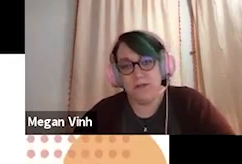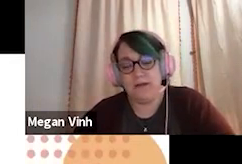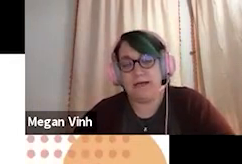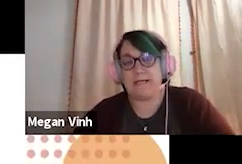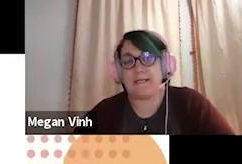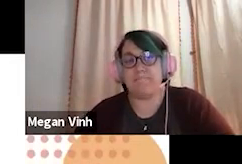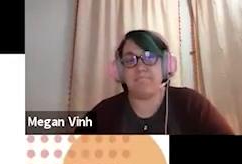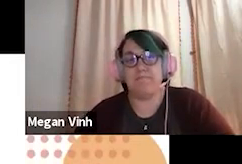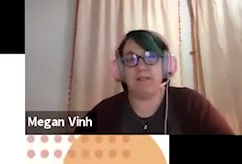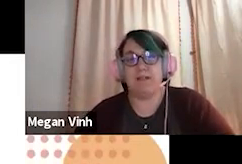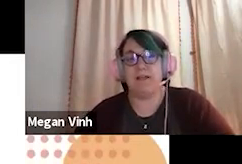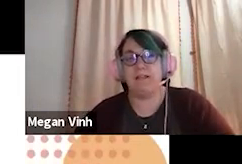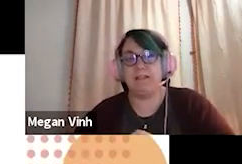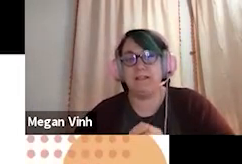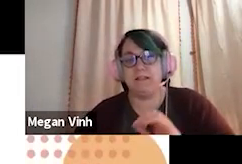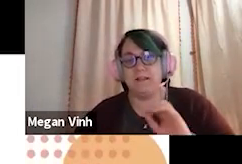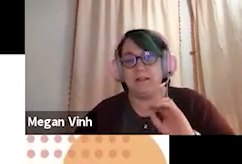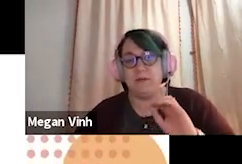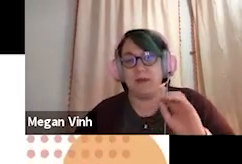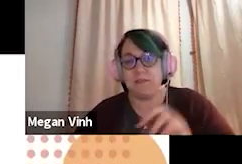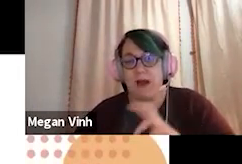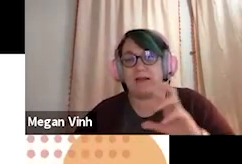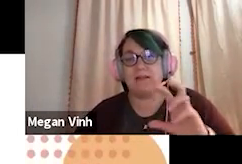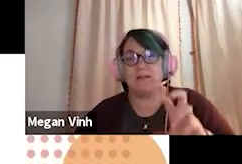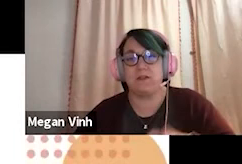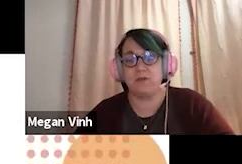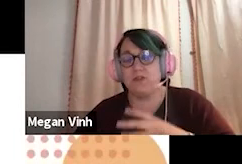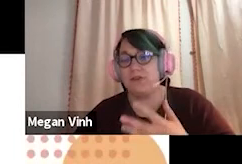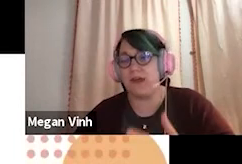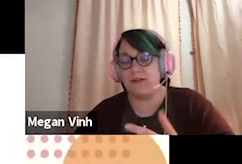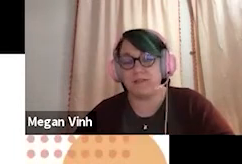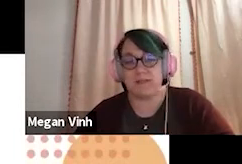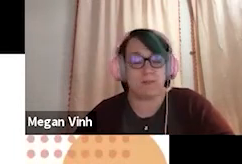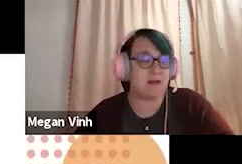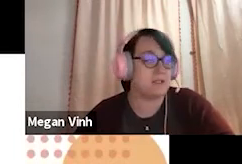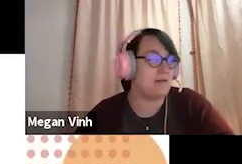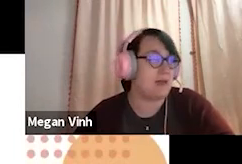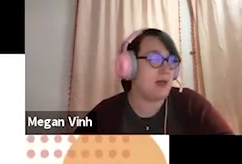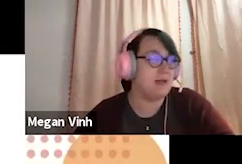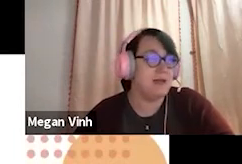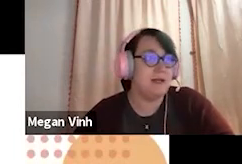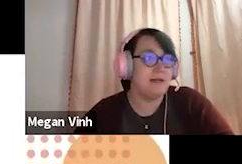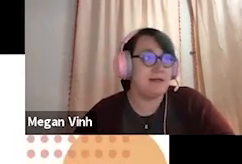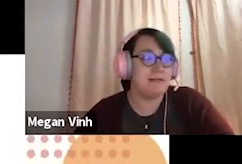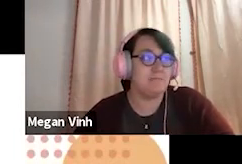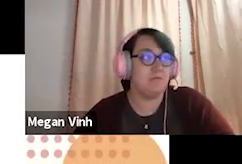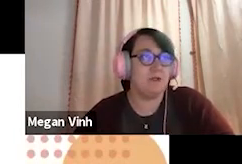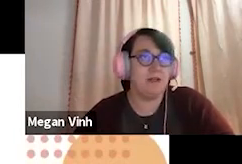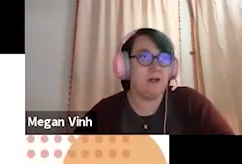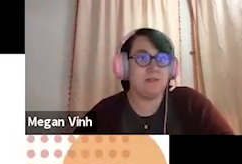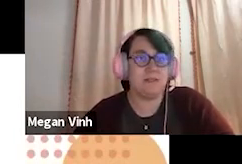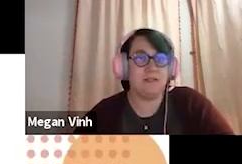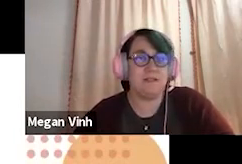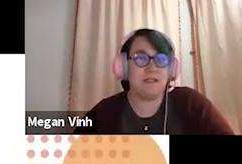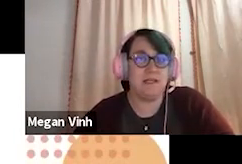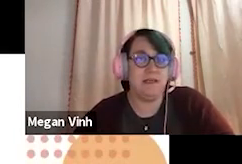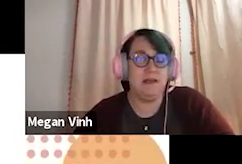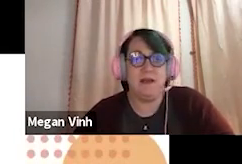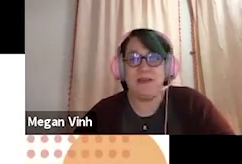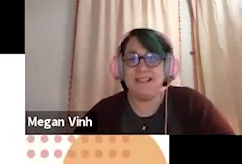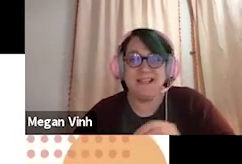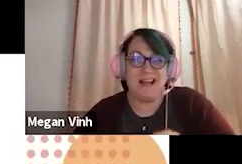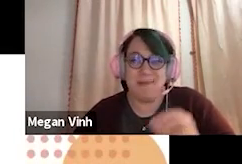inclusion, it is, you know, best practice in inclusion or the evidence-based practice around that really helps us to